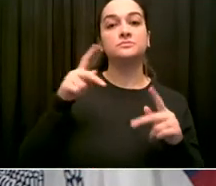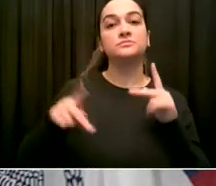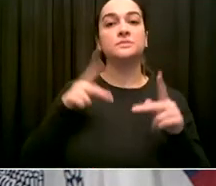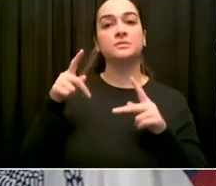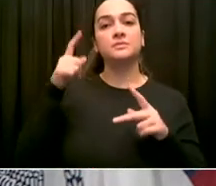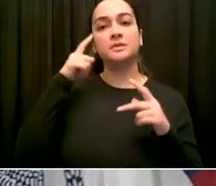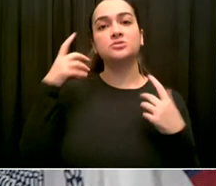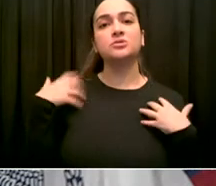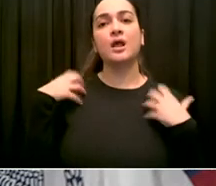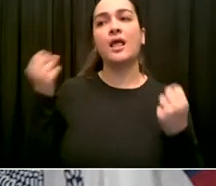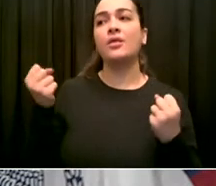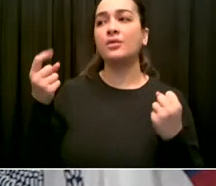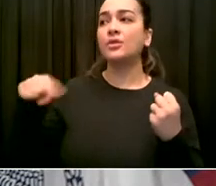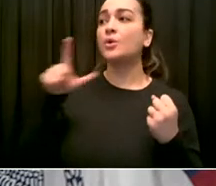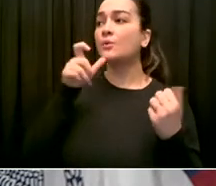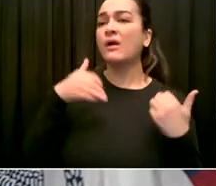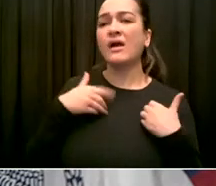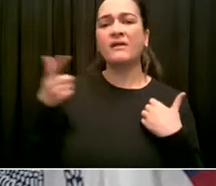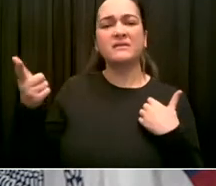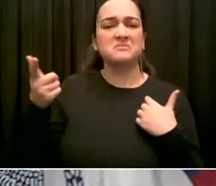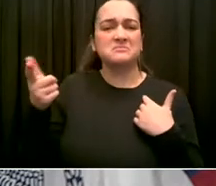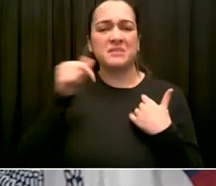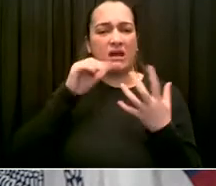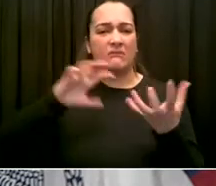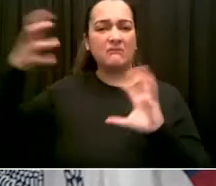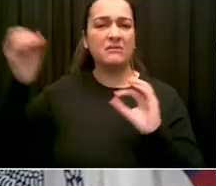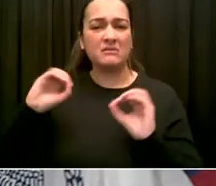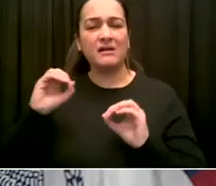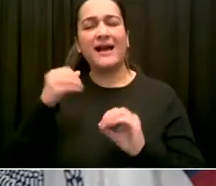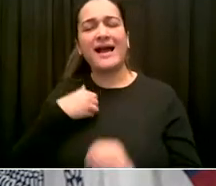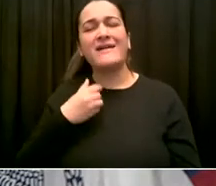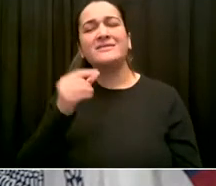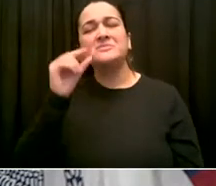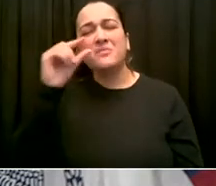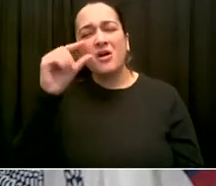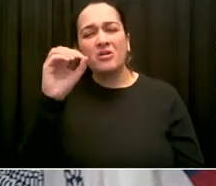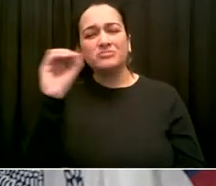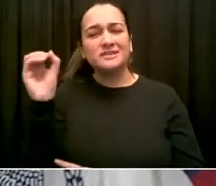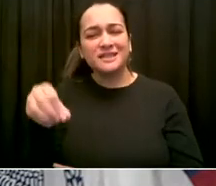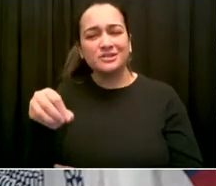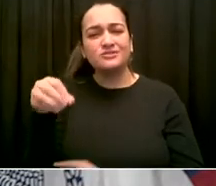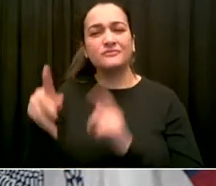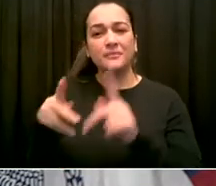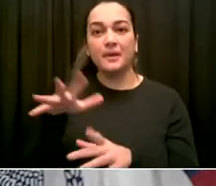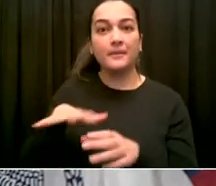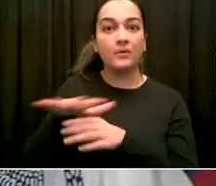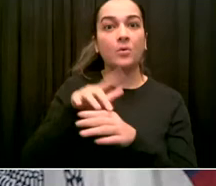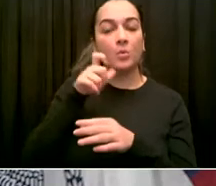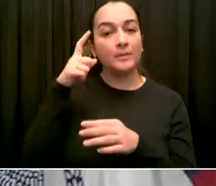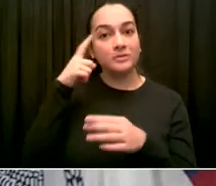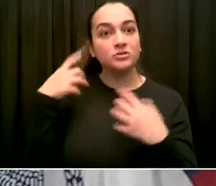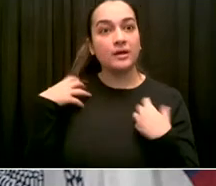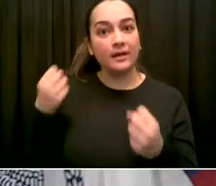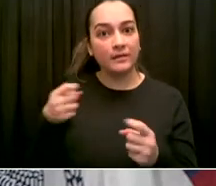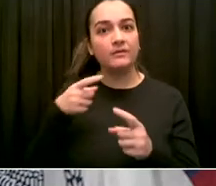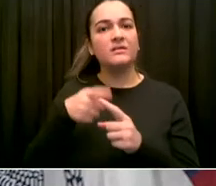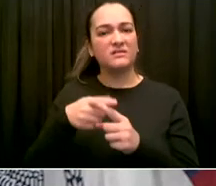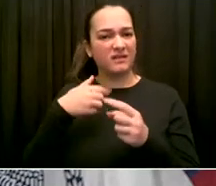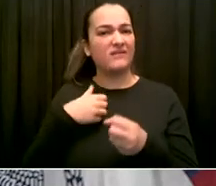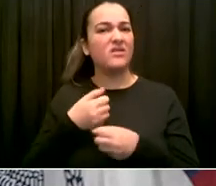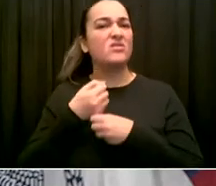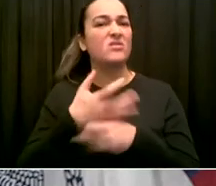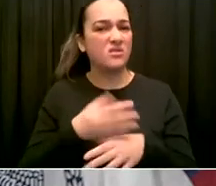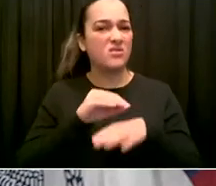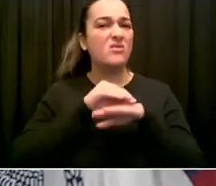violence. With those folks, we have a very aggressive follow-up structure. But in some cases, we see